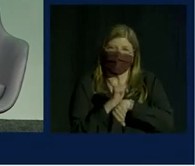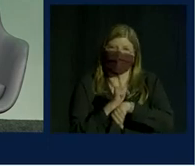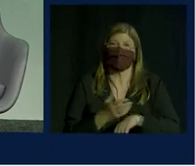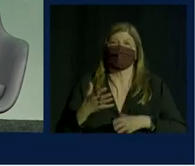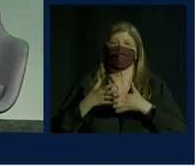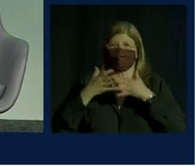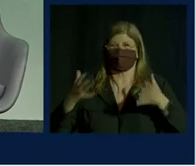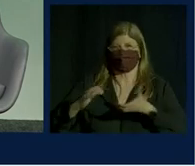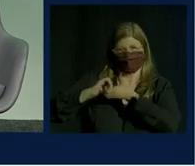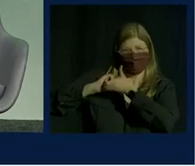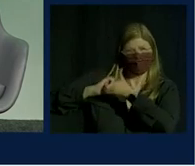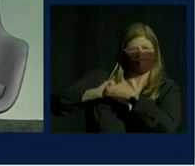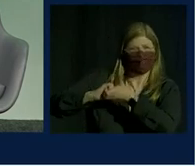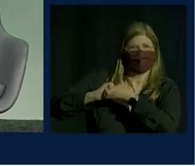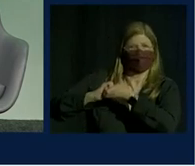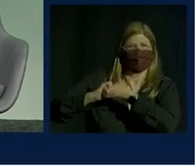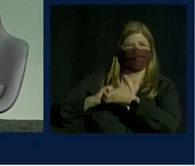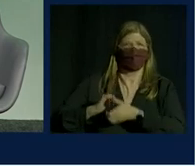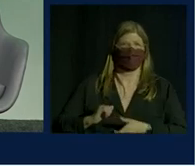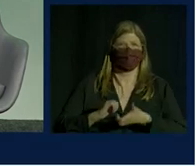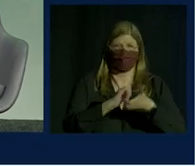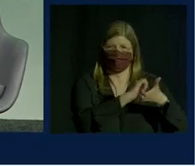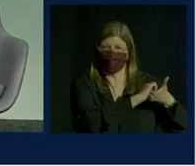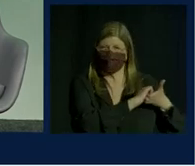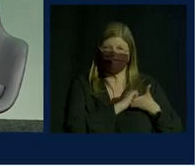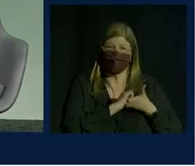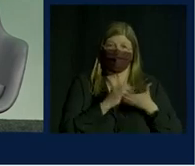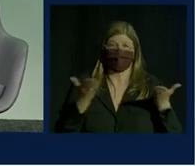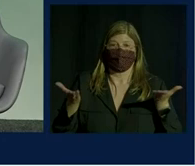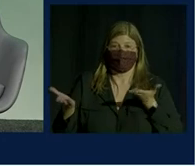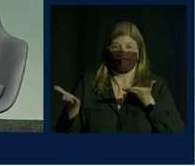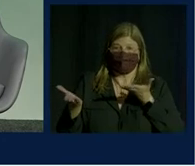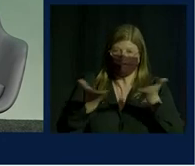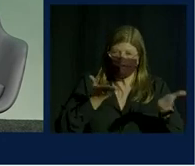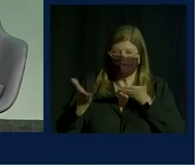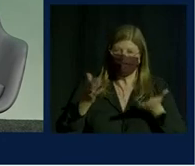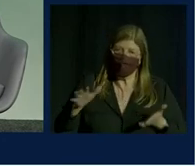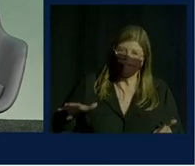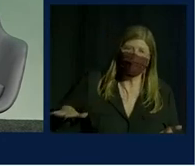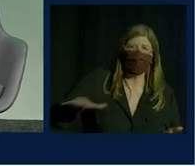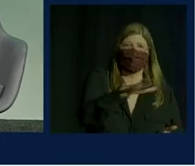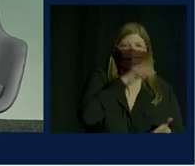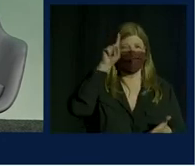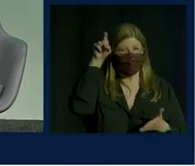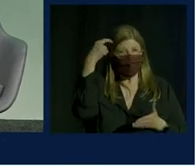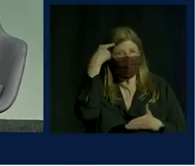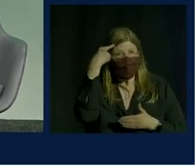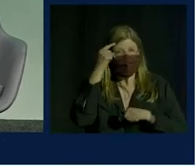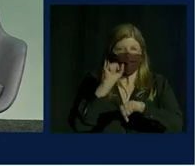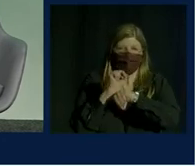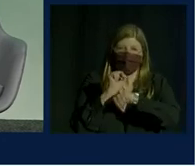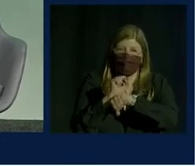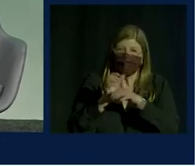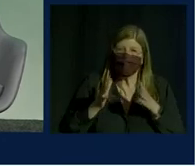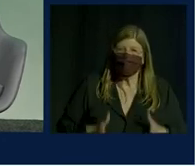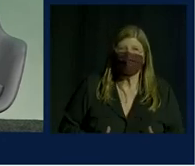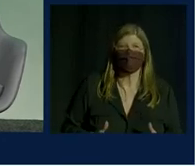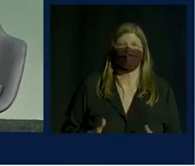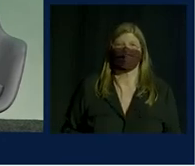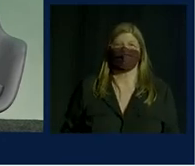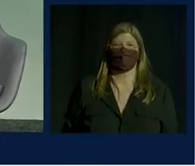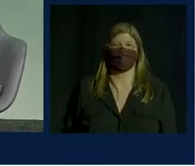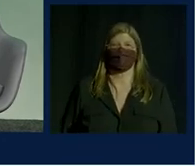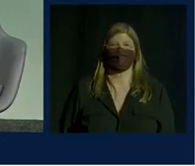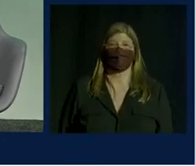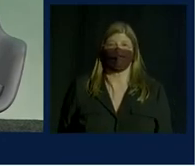first expansion into serving all government employees with a major city. So now to share more about this